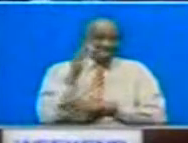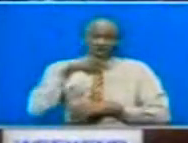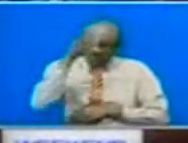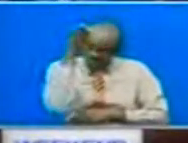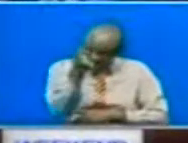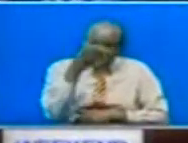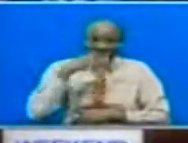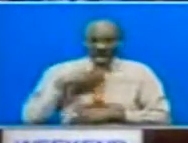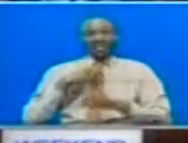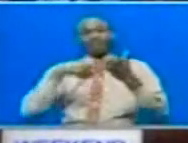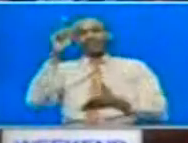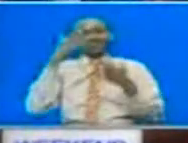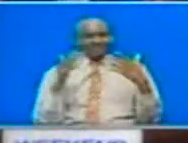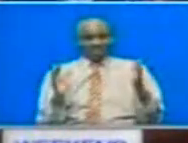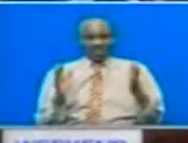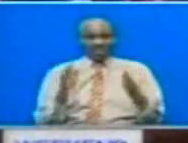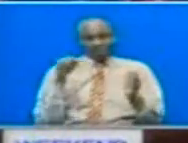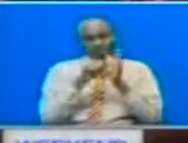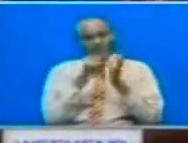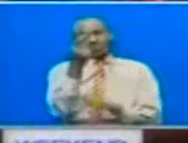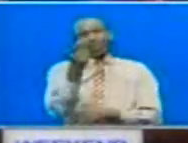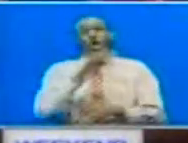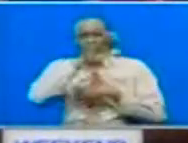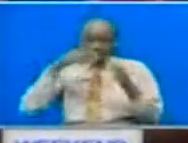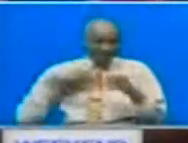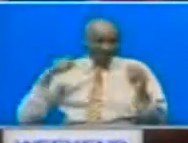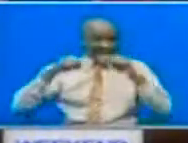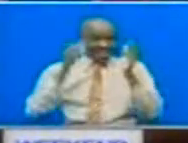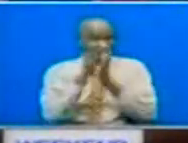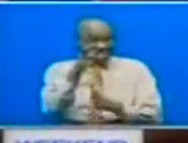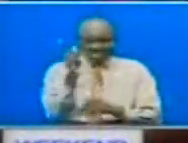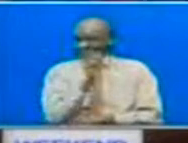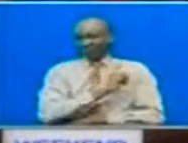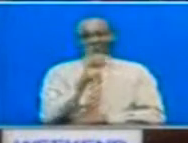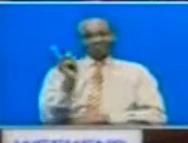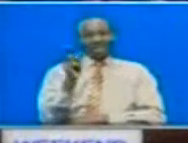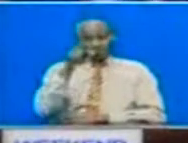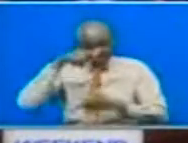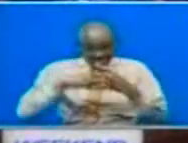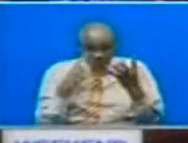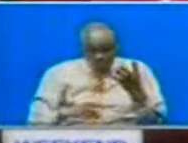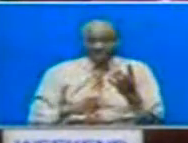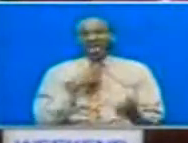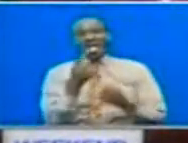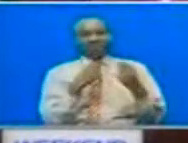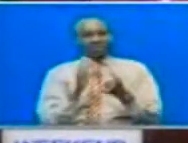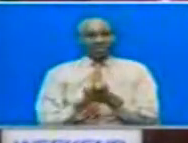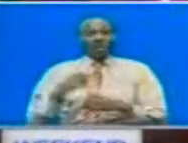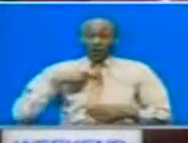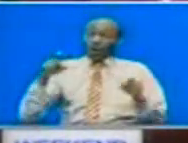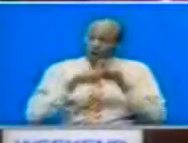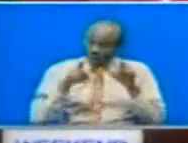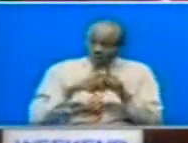ye and pass." Small problem. Not everyone was in the mood to comply, so they started talking loudly. We would also be